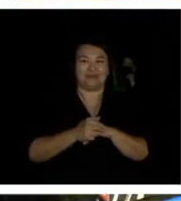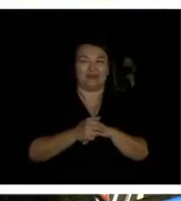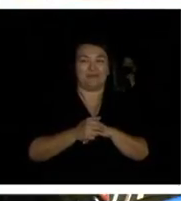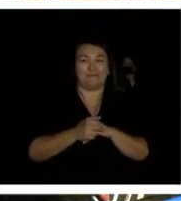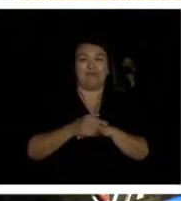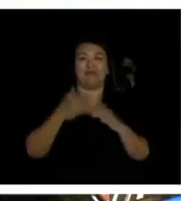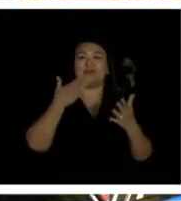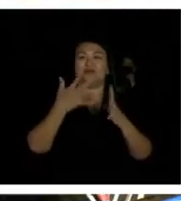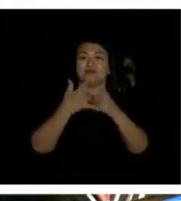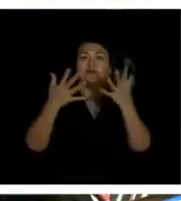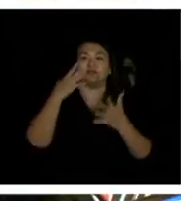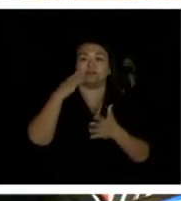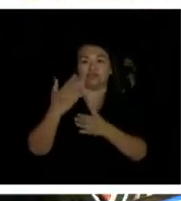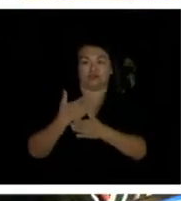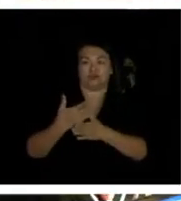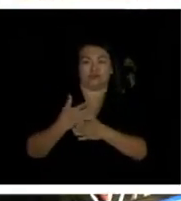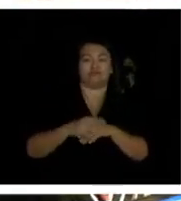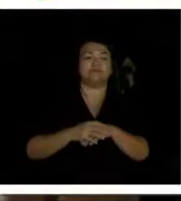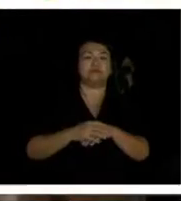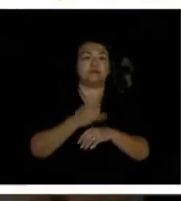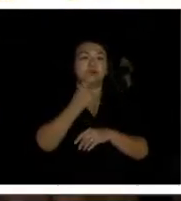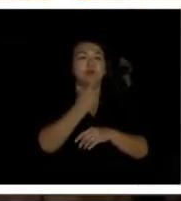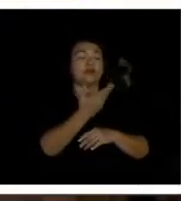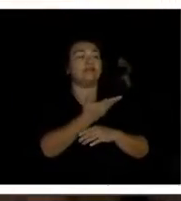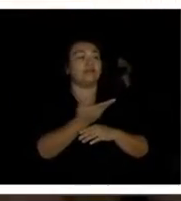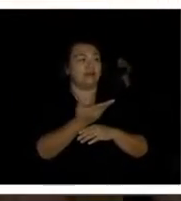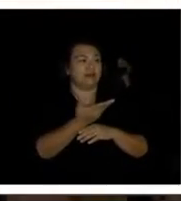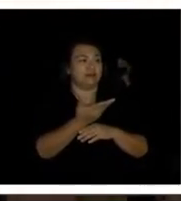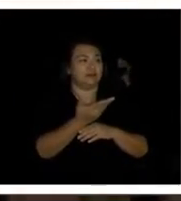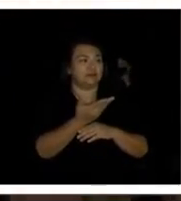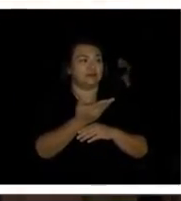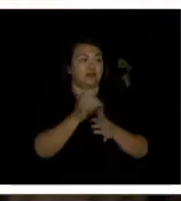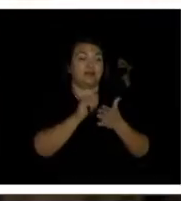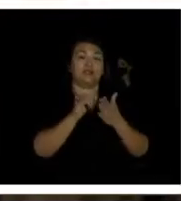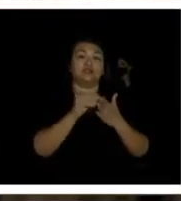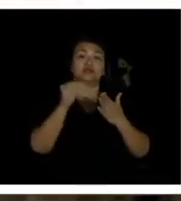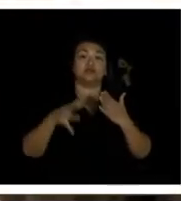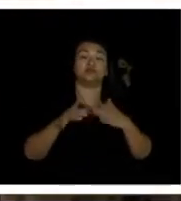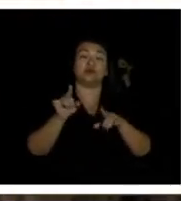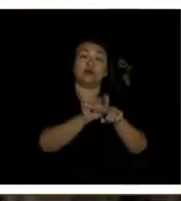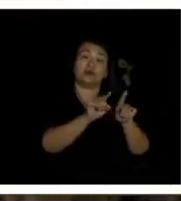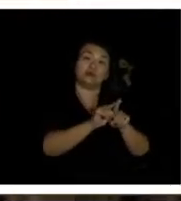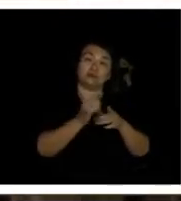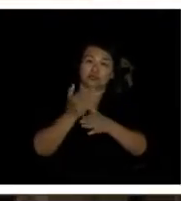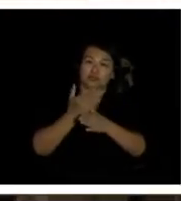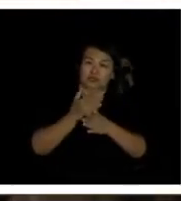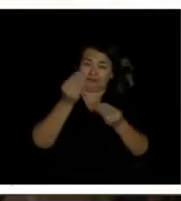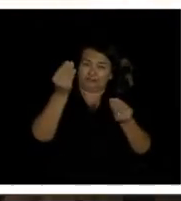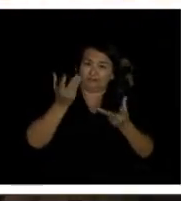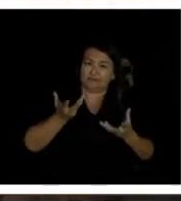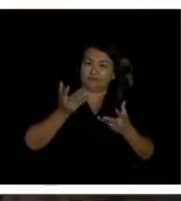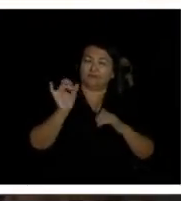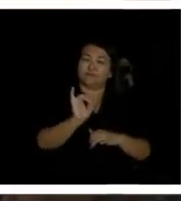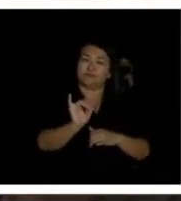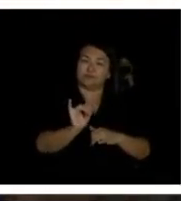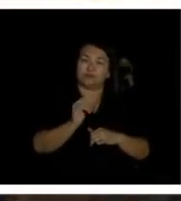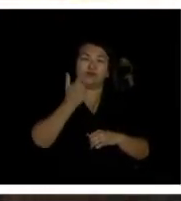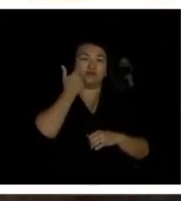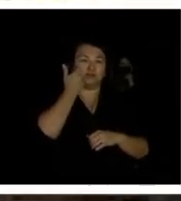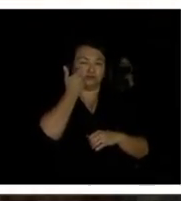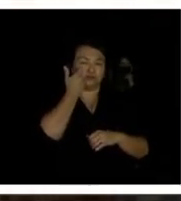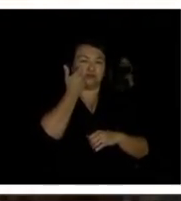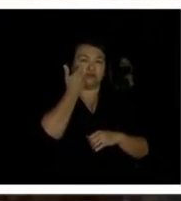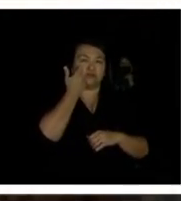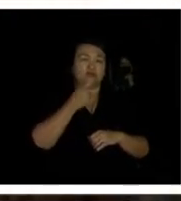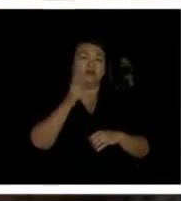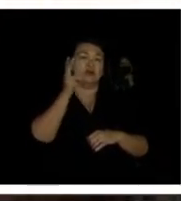Thank you so much for sharing. You know, one of the things that students also share with me that speaks to what we just heard